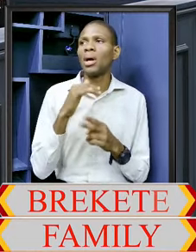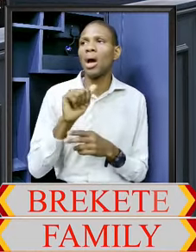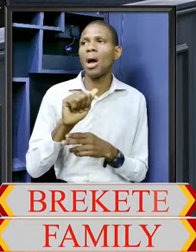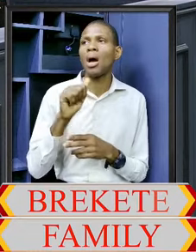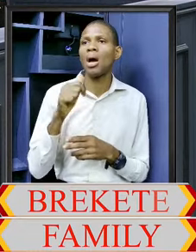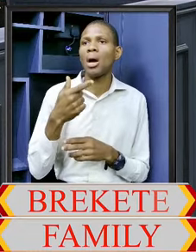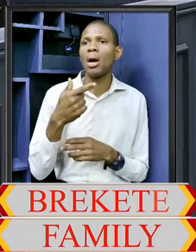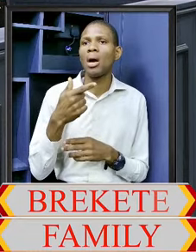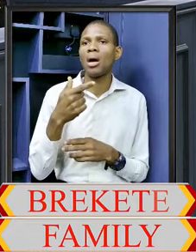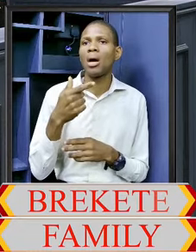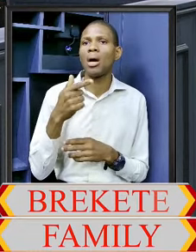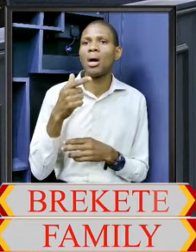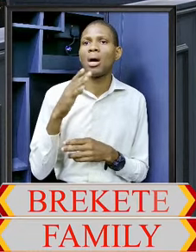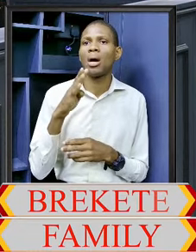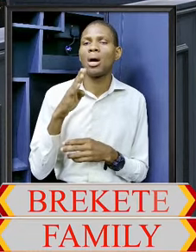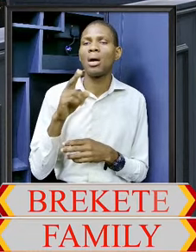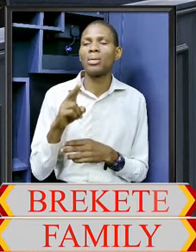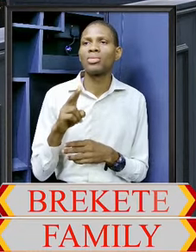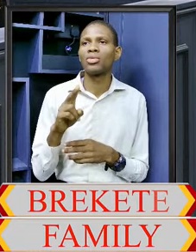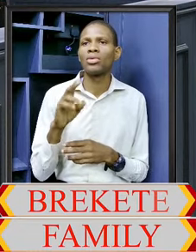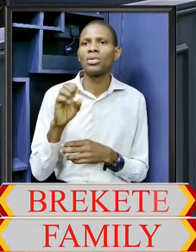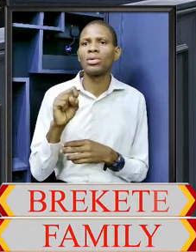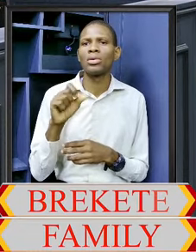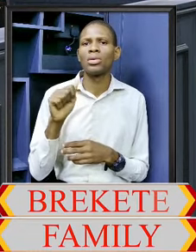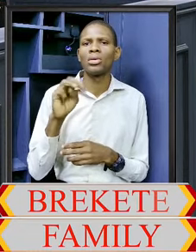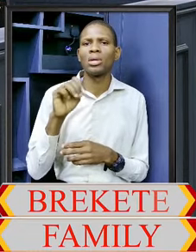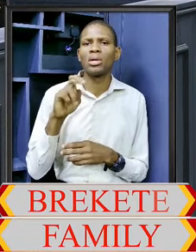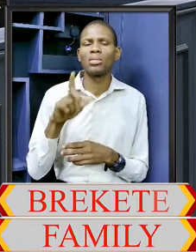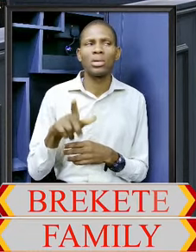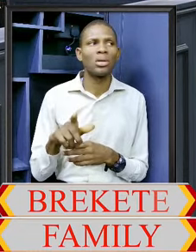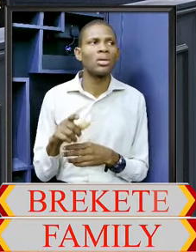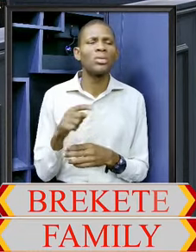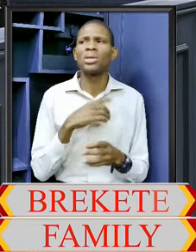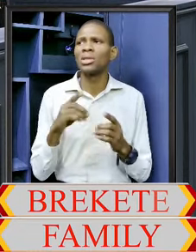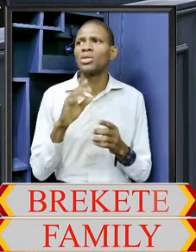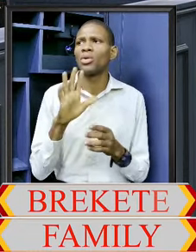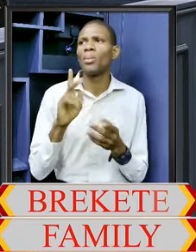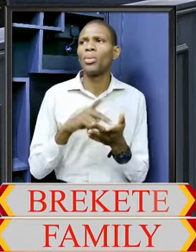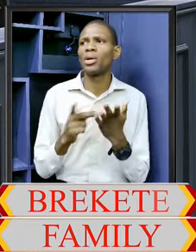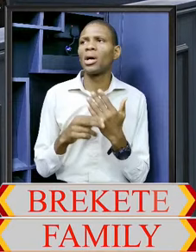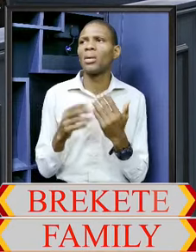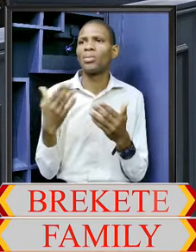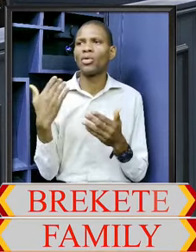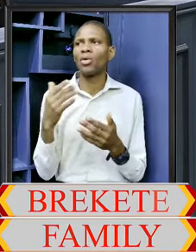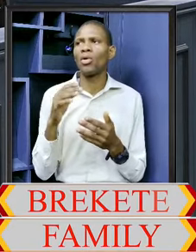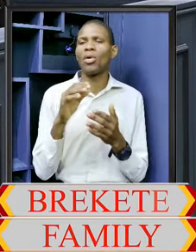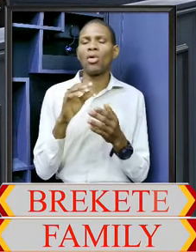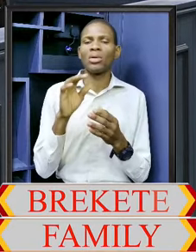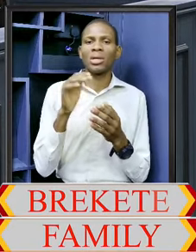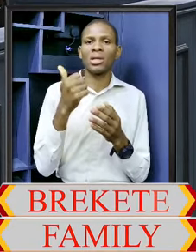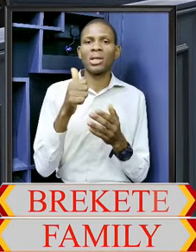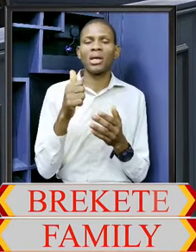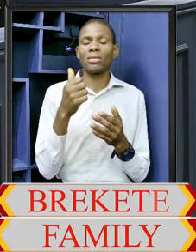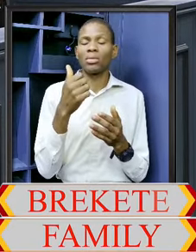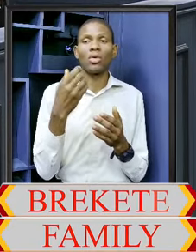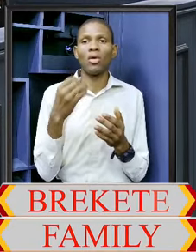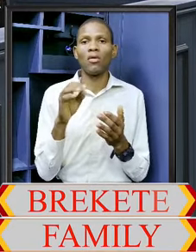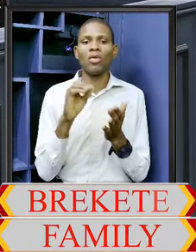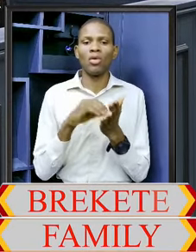Samuel Odo. Agbo Samuel Odo. We've been doing this your matter on air before. Yes, on 10th of